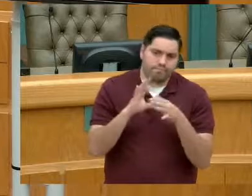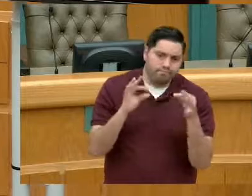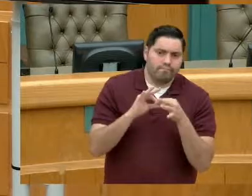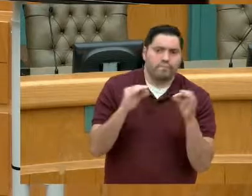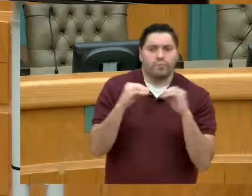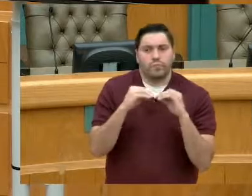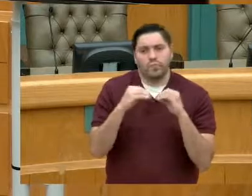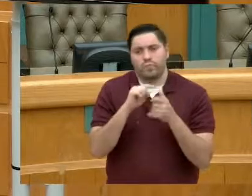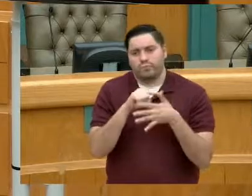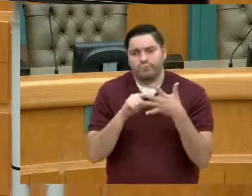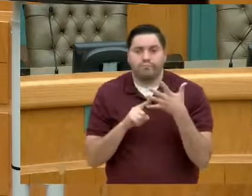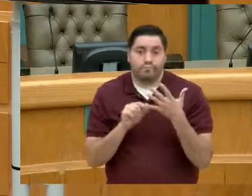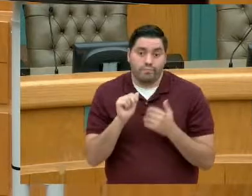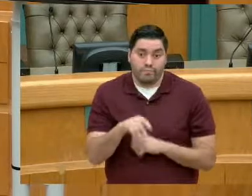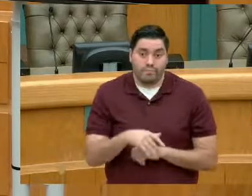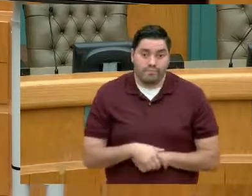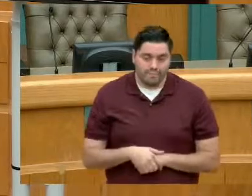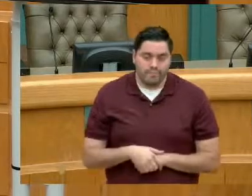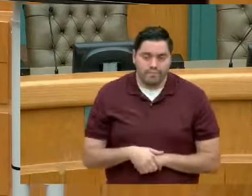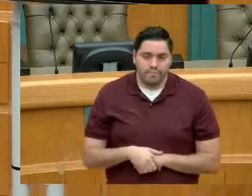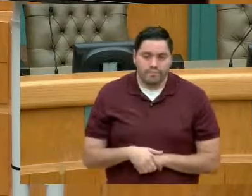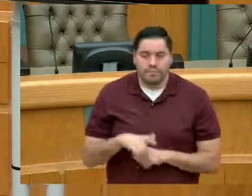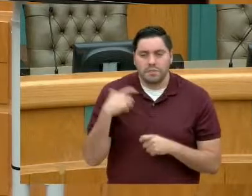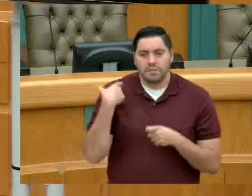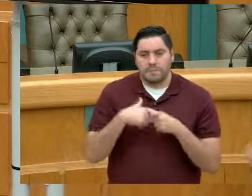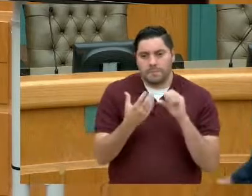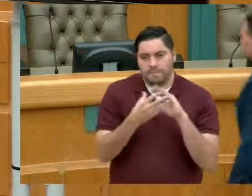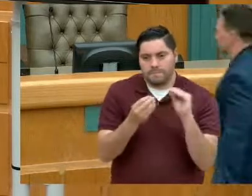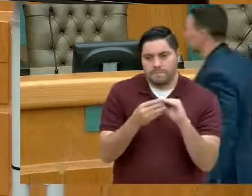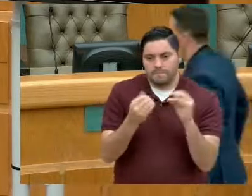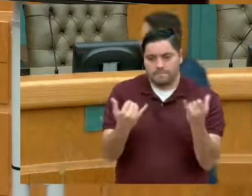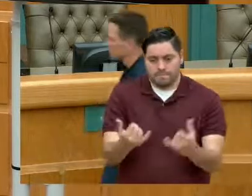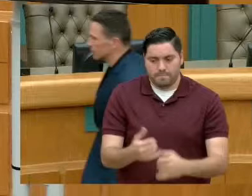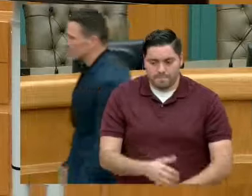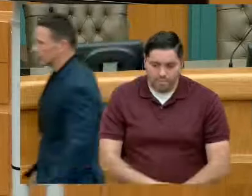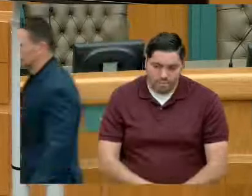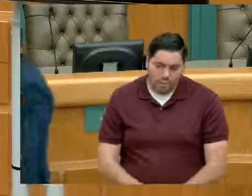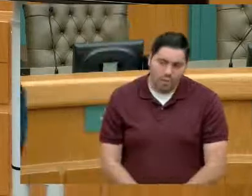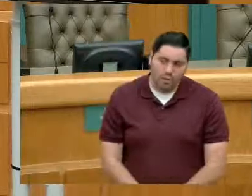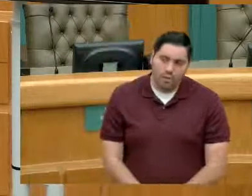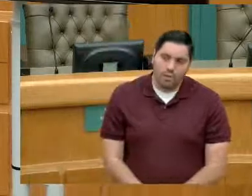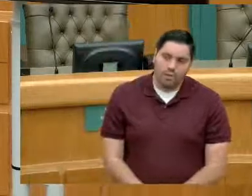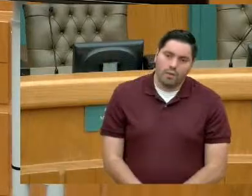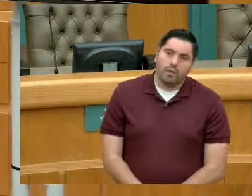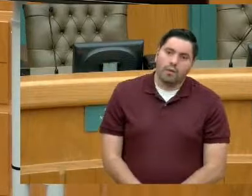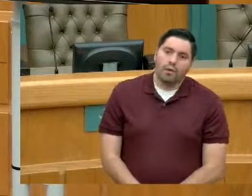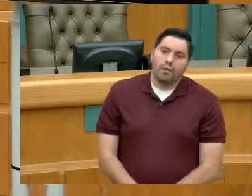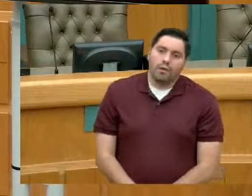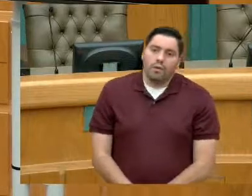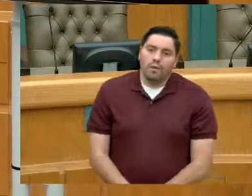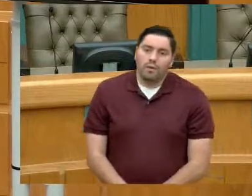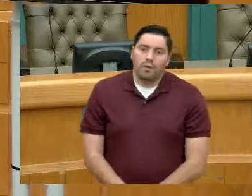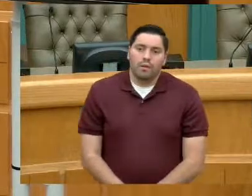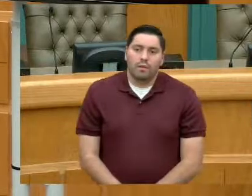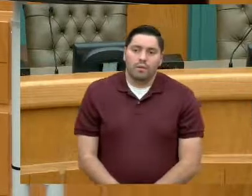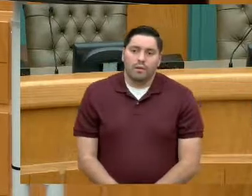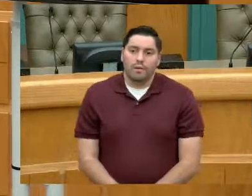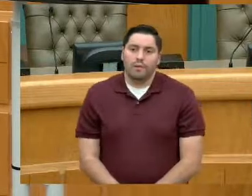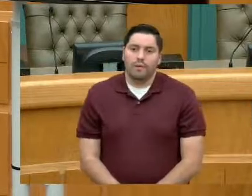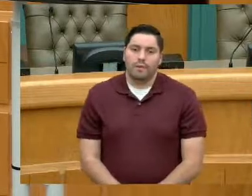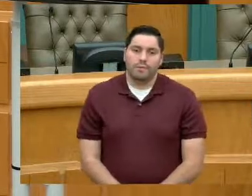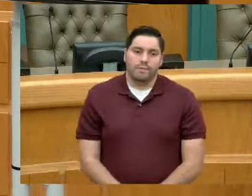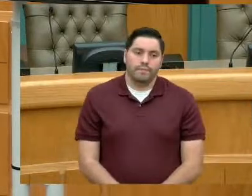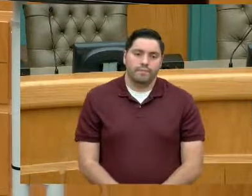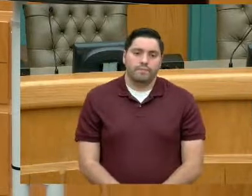residents watching to consider. Las cifras más recientes indican que en las últimas 24 horas se han reportado 5 casos confirmados por el